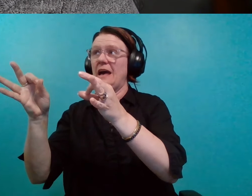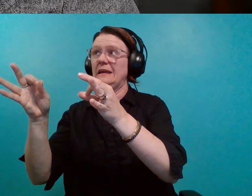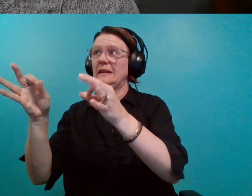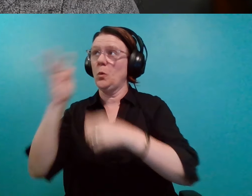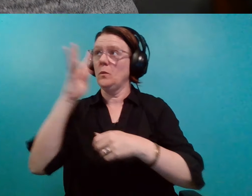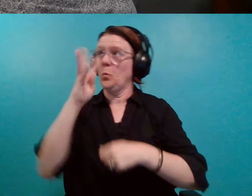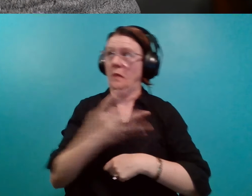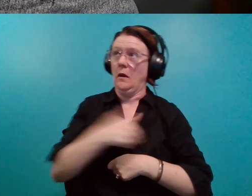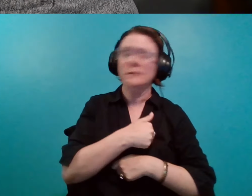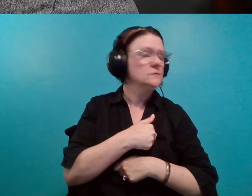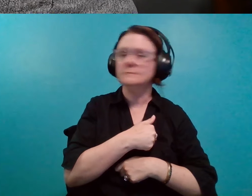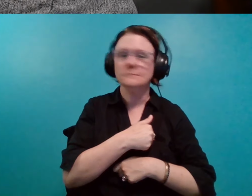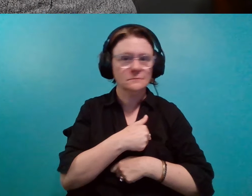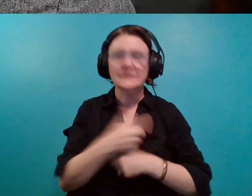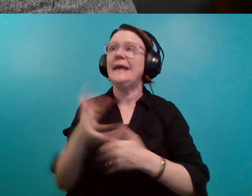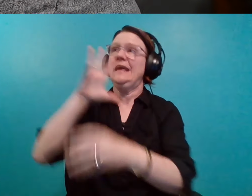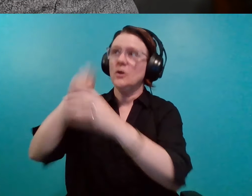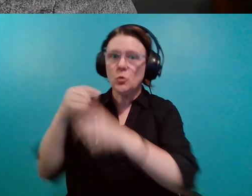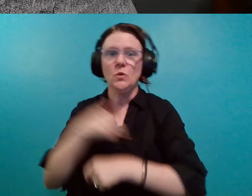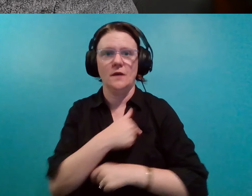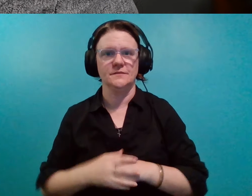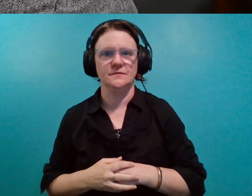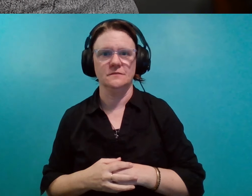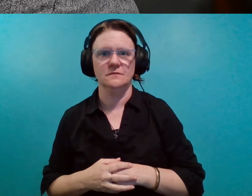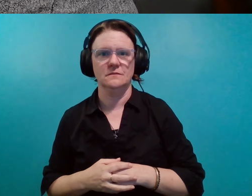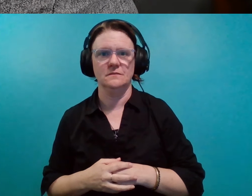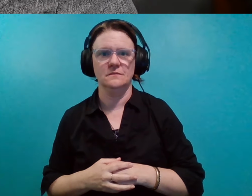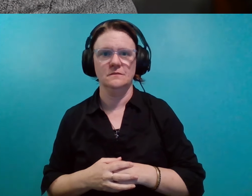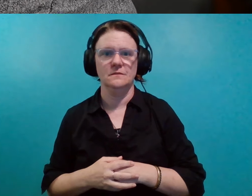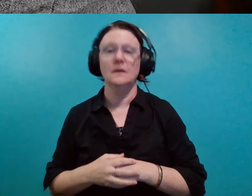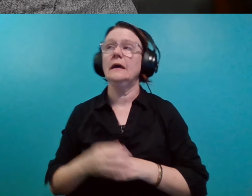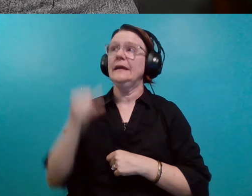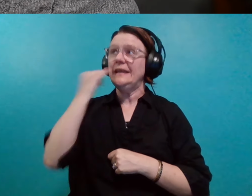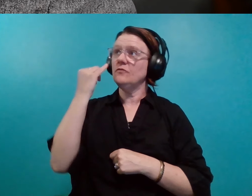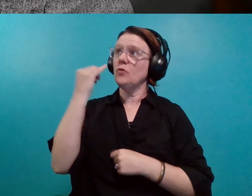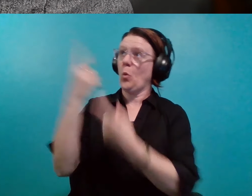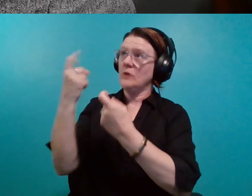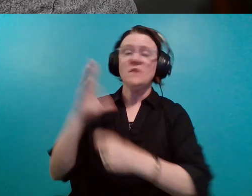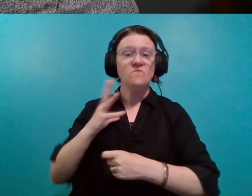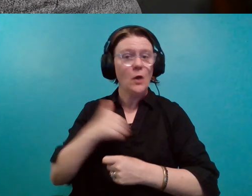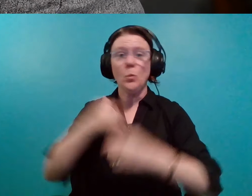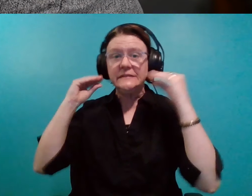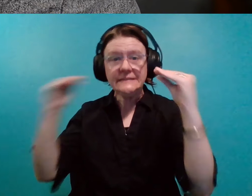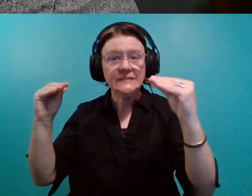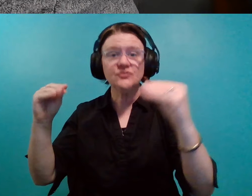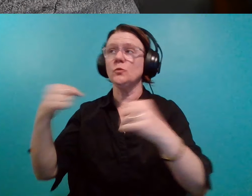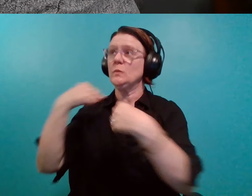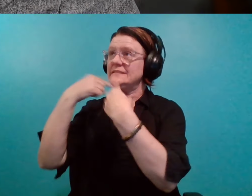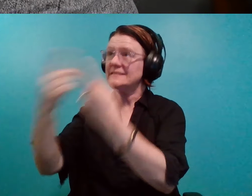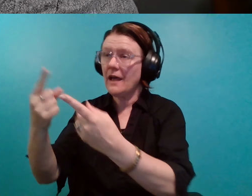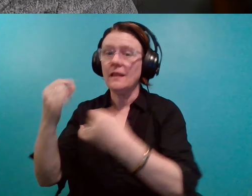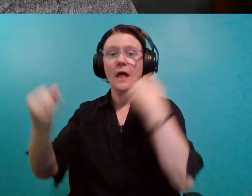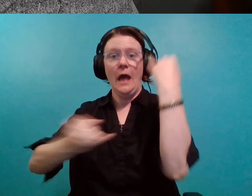people. And we are your people, so include us. If you don't know the answer, again, I said, we will help you. We will teach you, we will